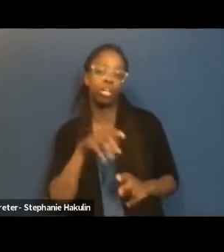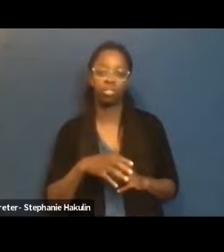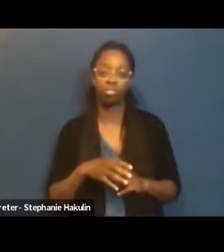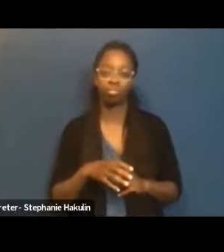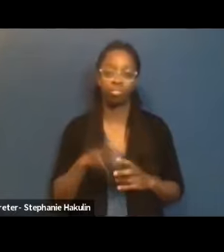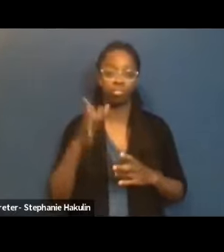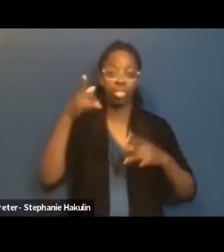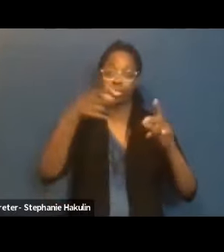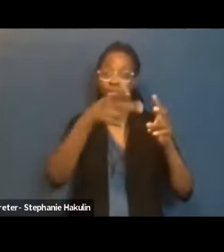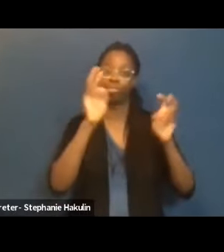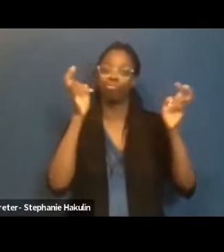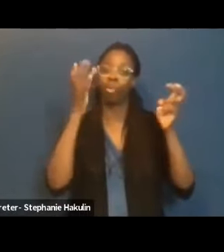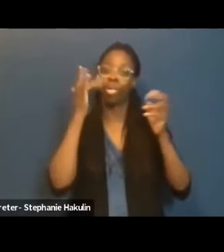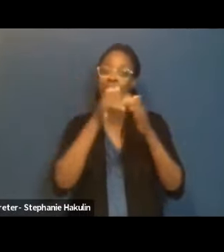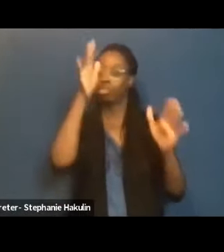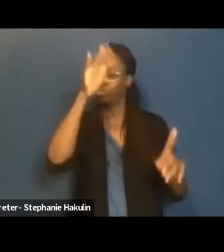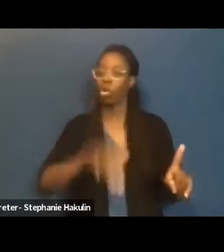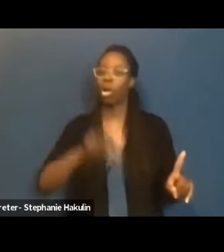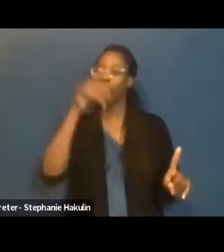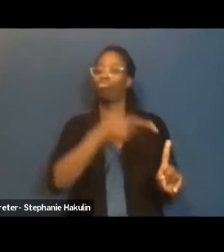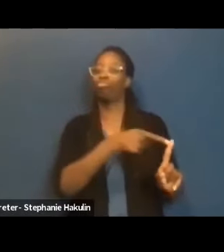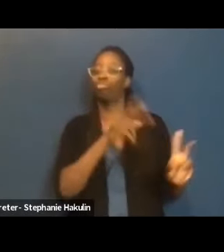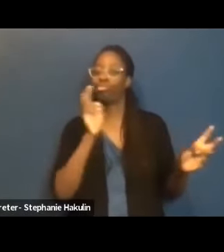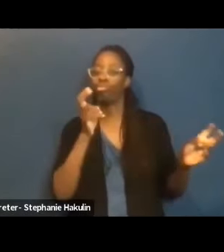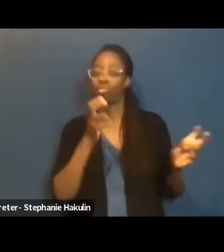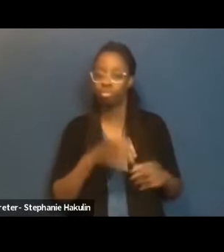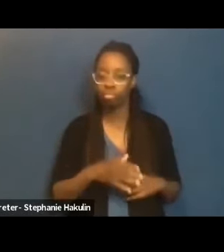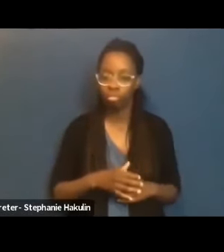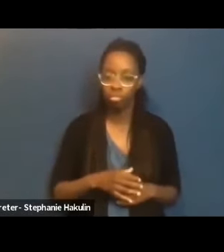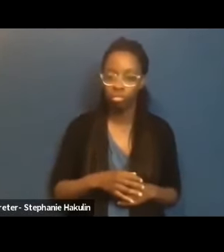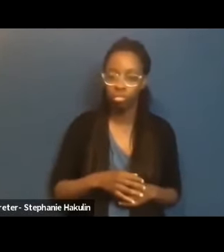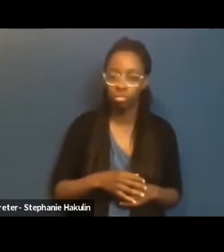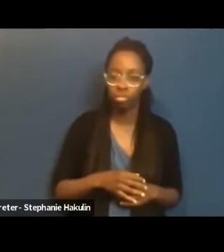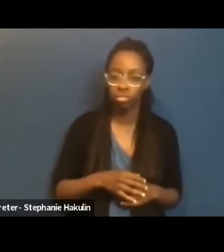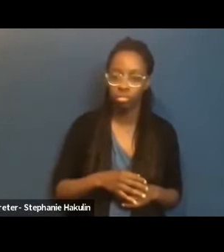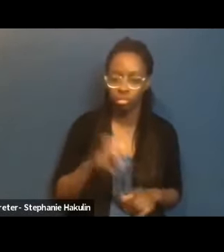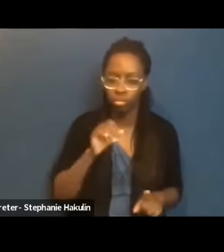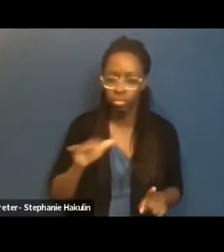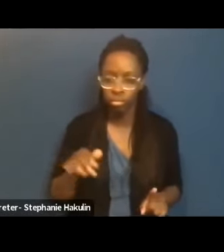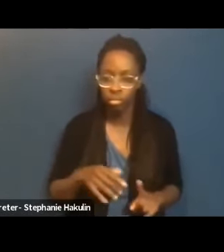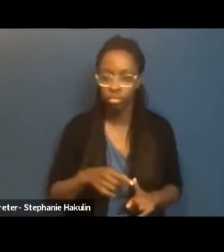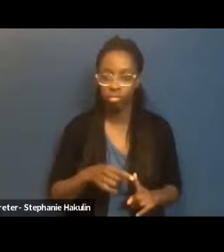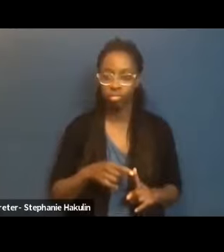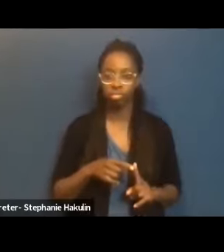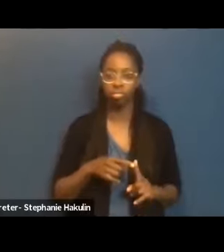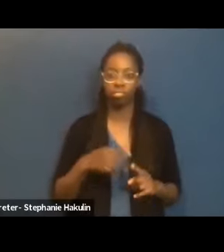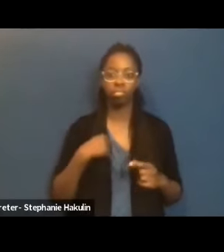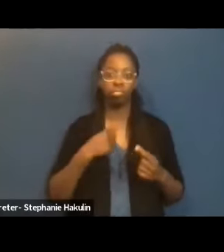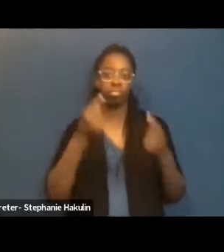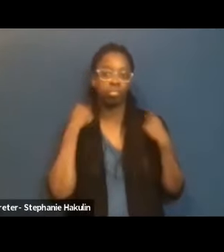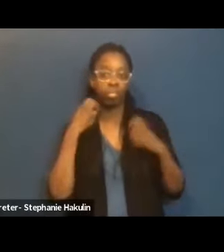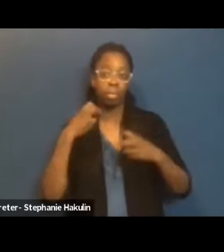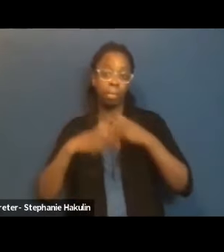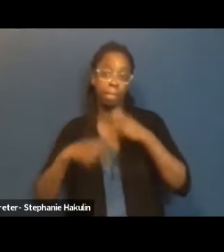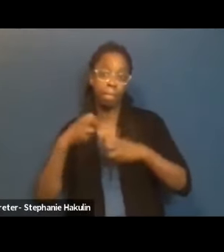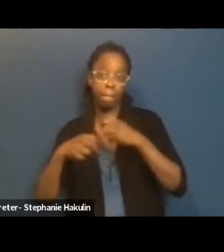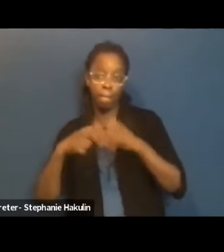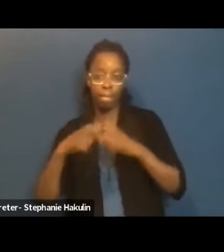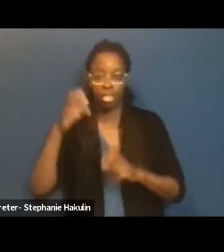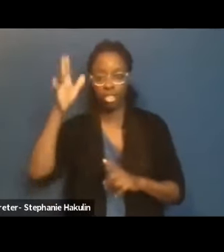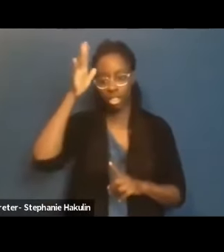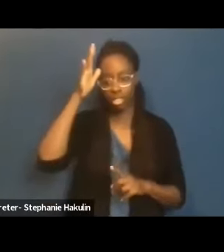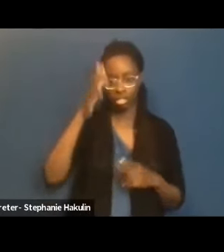Daniel Blinky didn't understand that I wasn't tough. And I didn't want to be touched, that my poetry was screaming out words